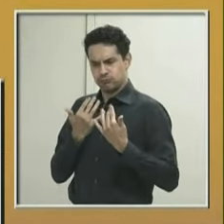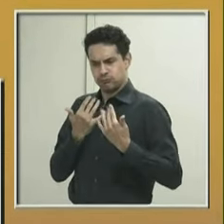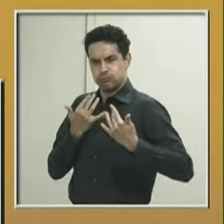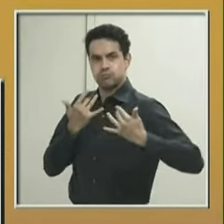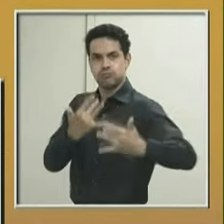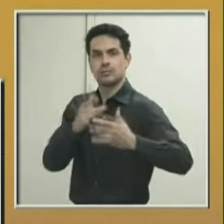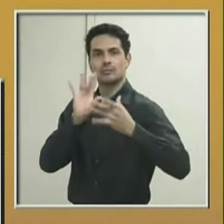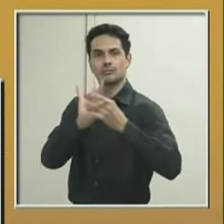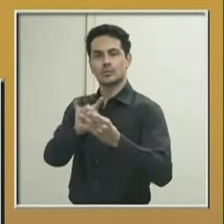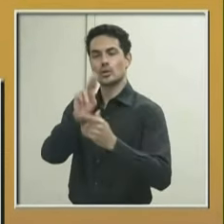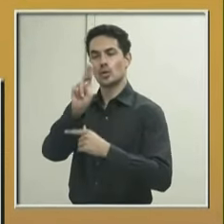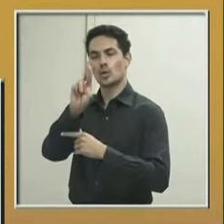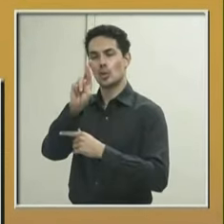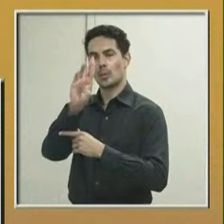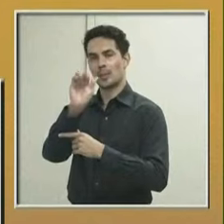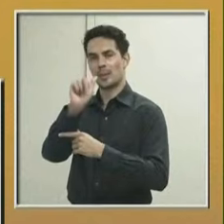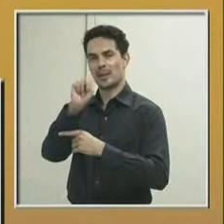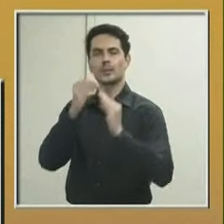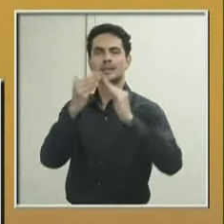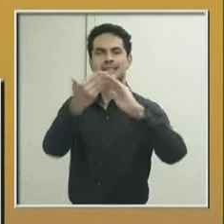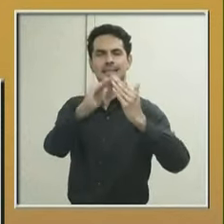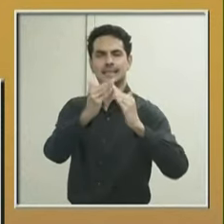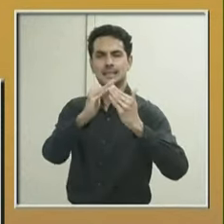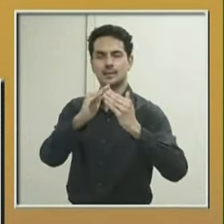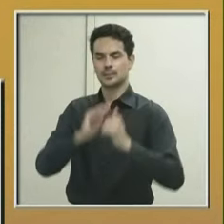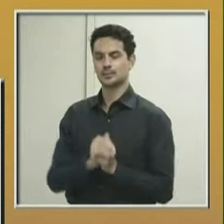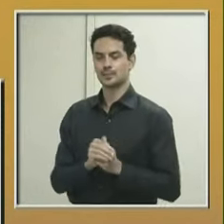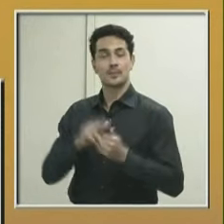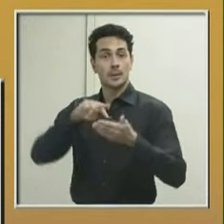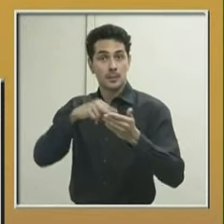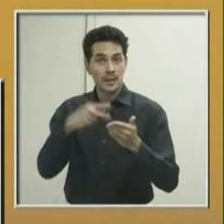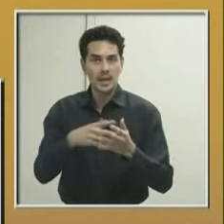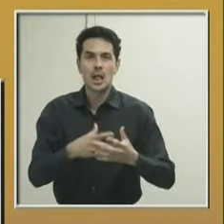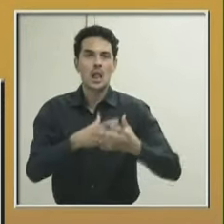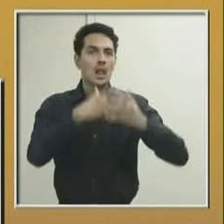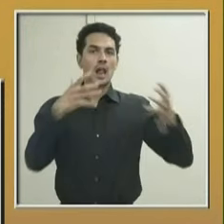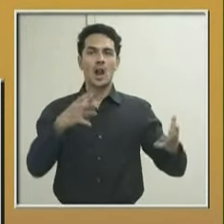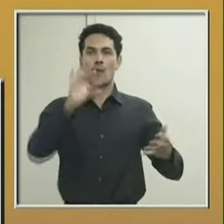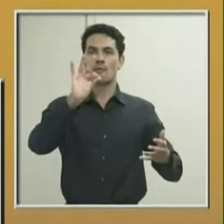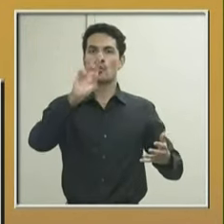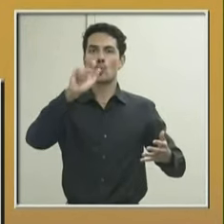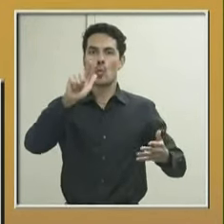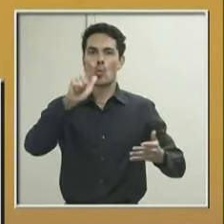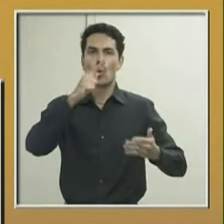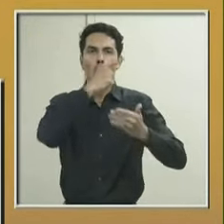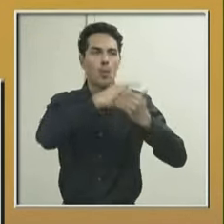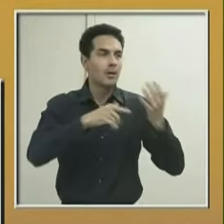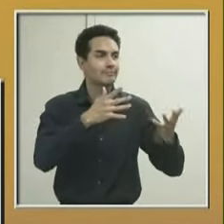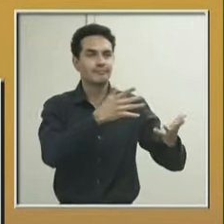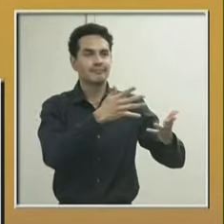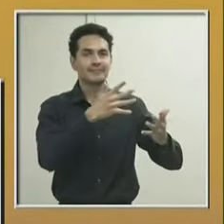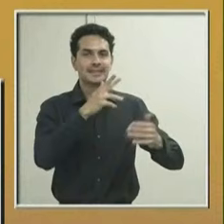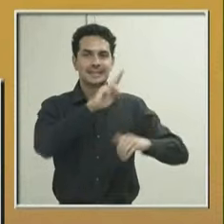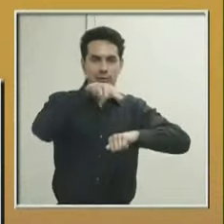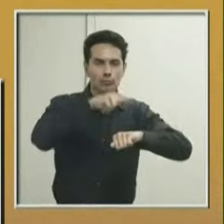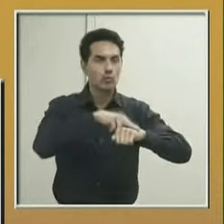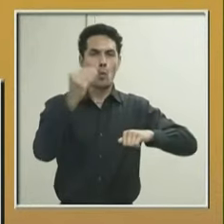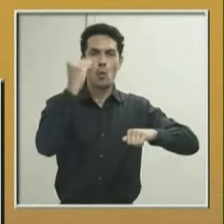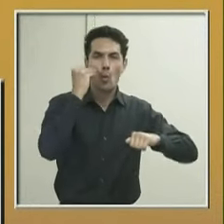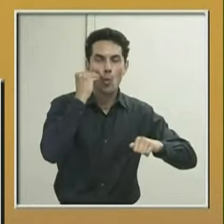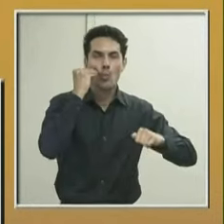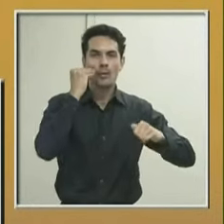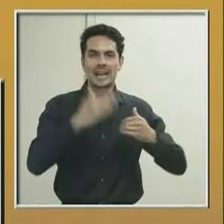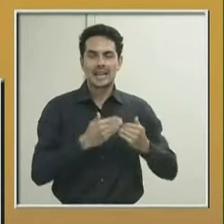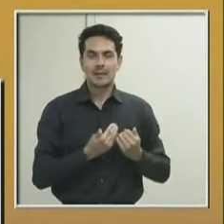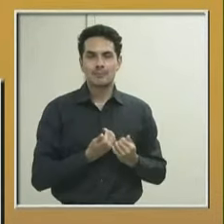urban conflagration occurs when an abundant fuel load, such as homes built in close proximity to nature and other homes, are